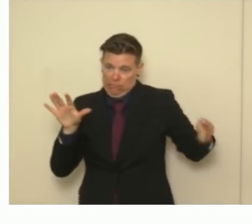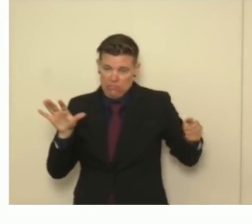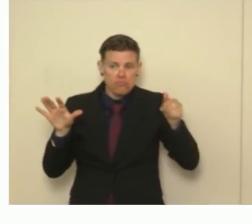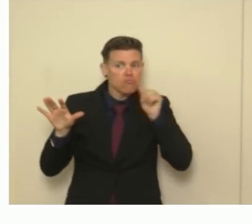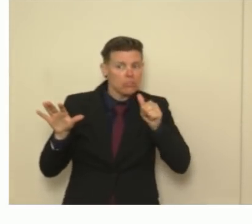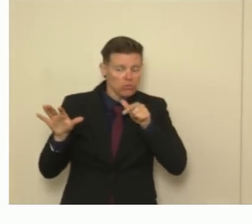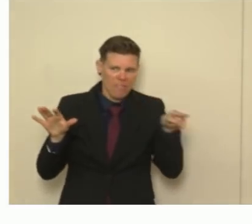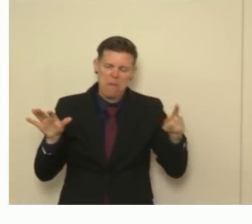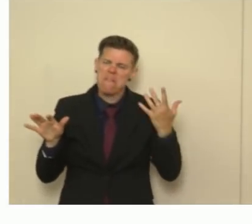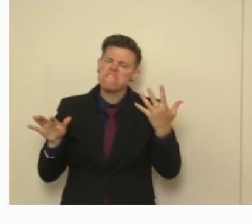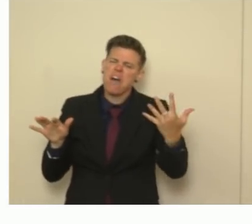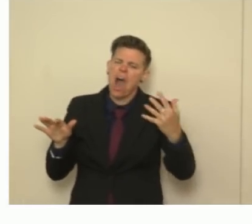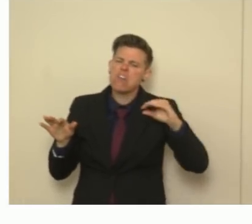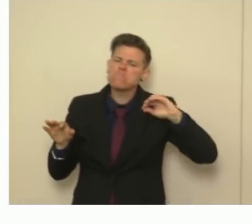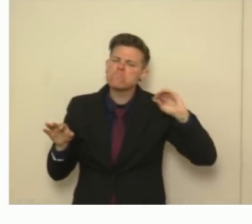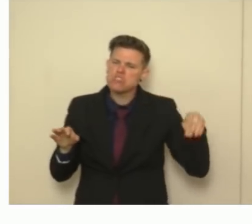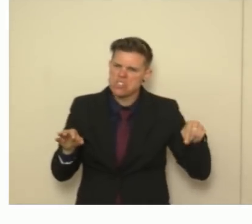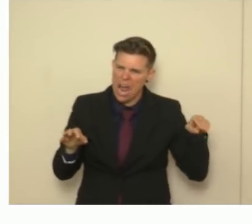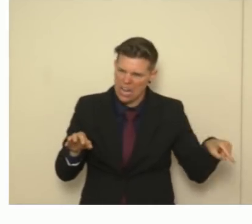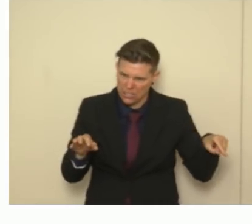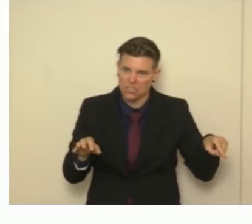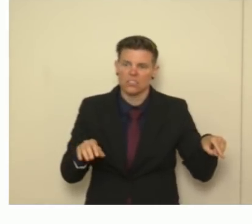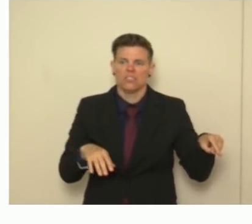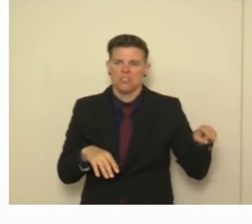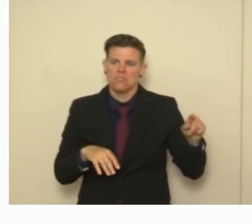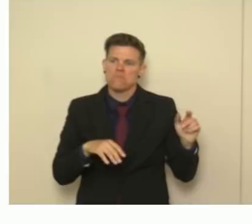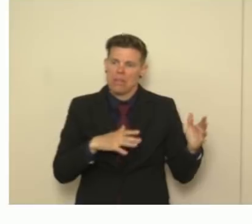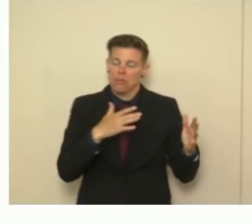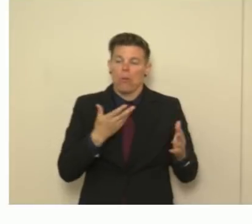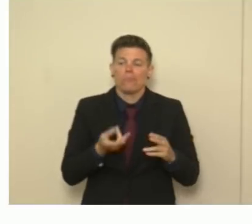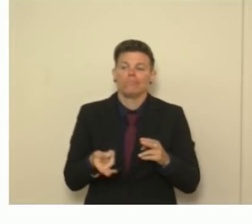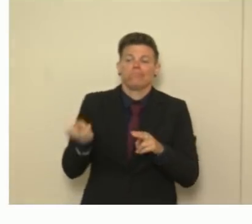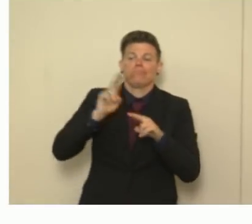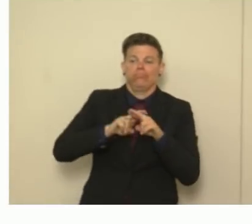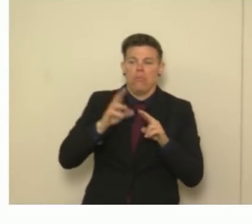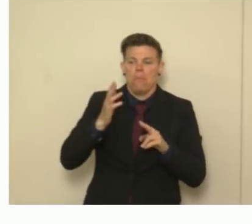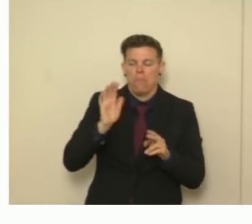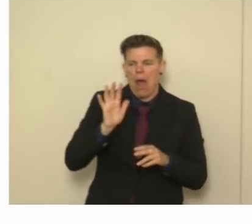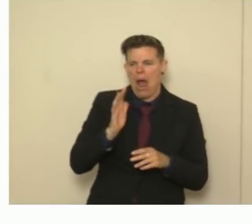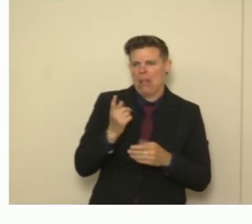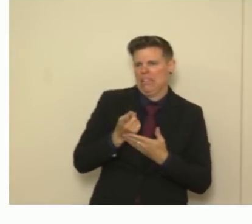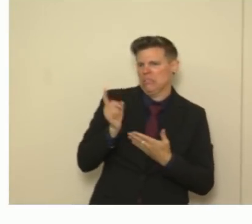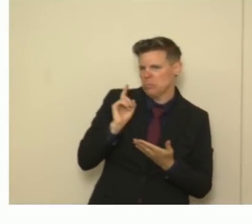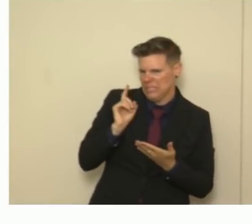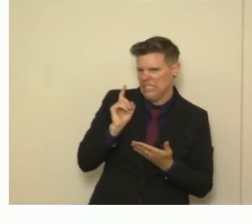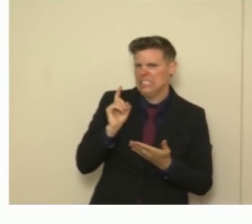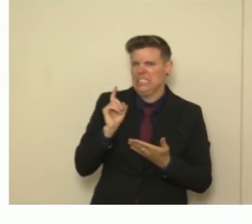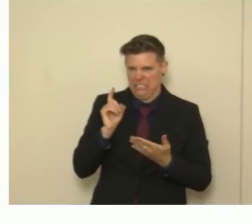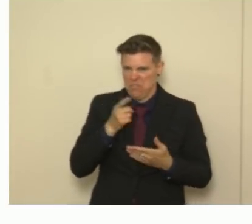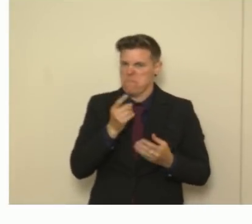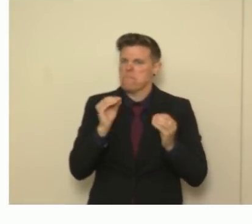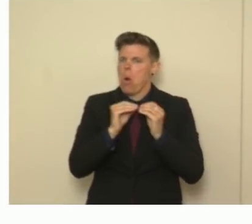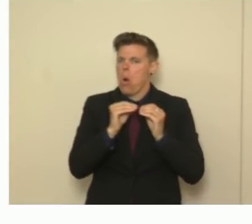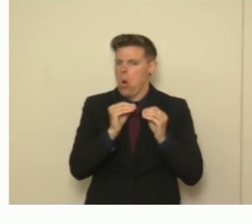positivity rate to 25+% last week, as they had their huge uptick in cases.